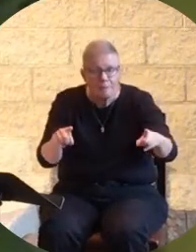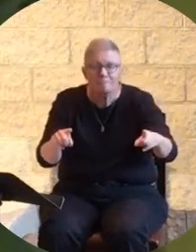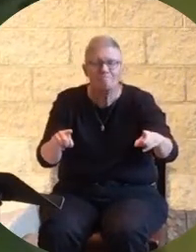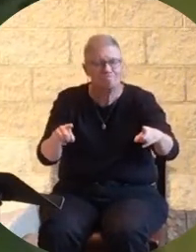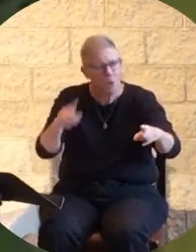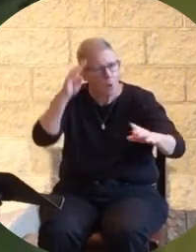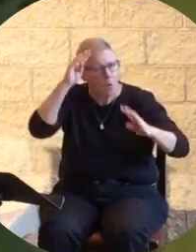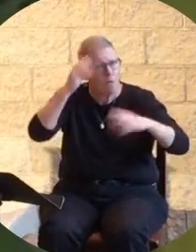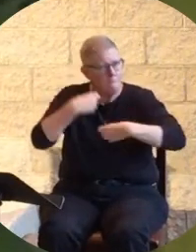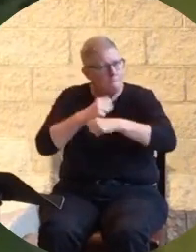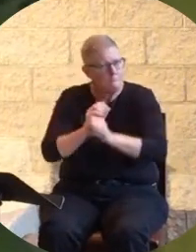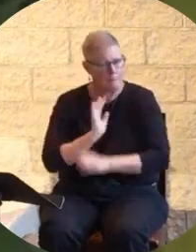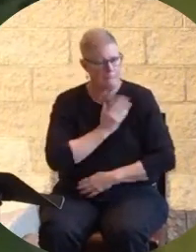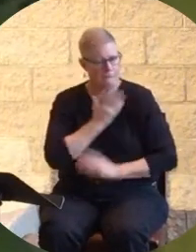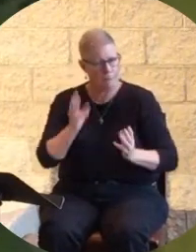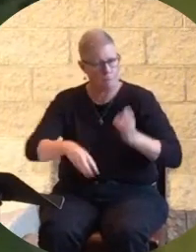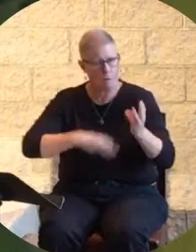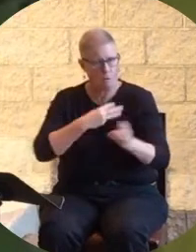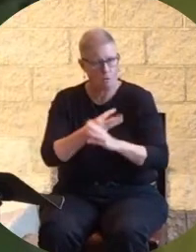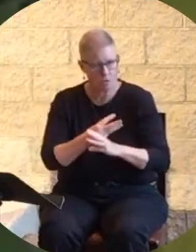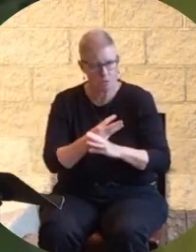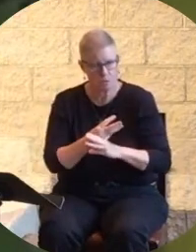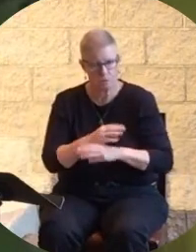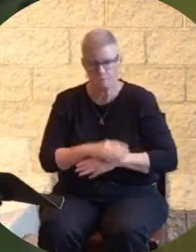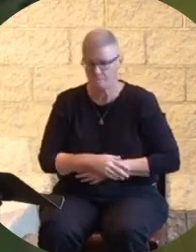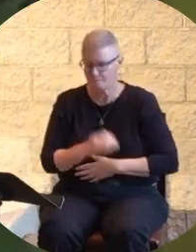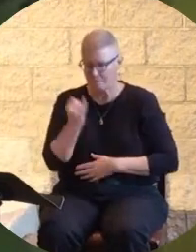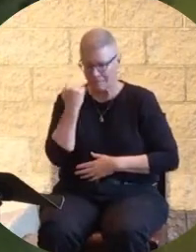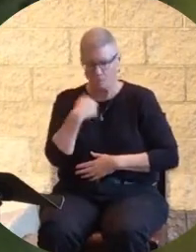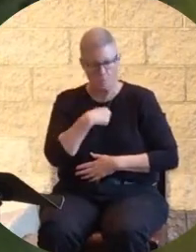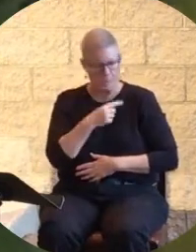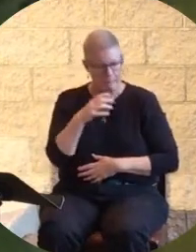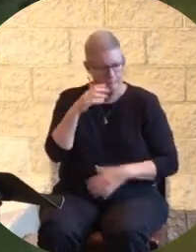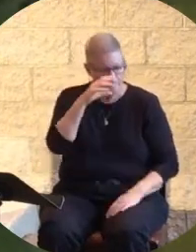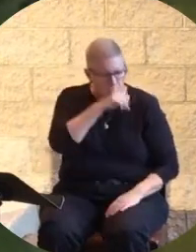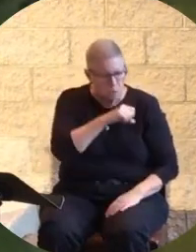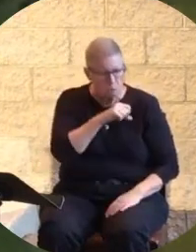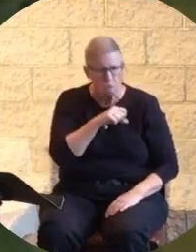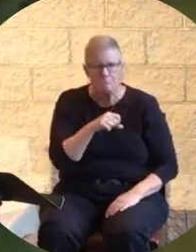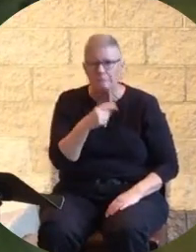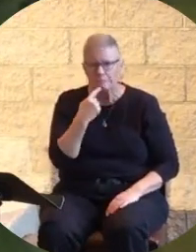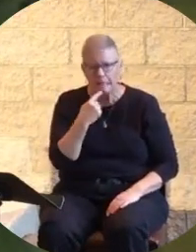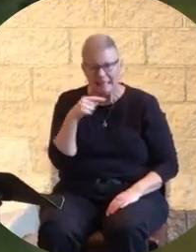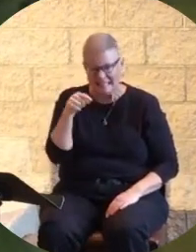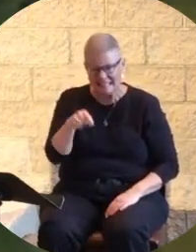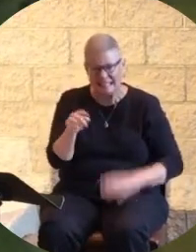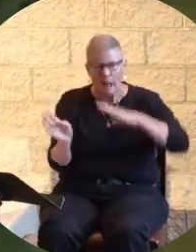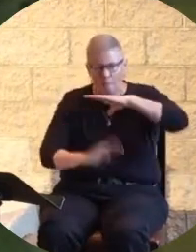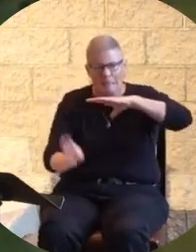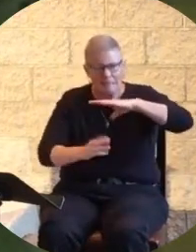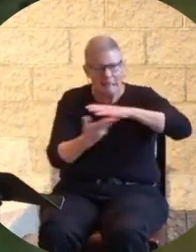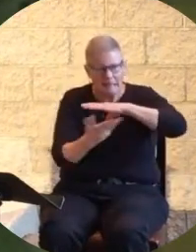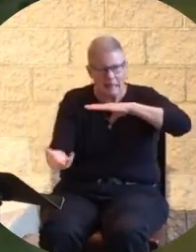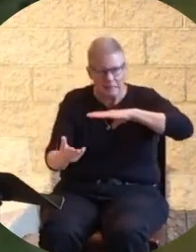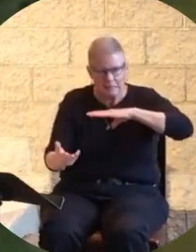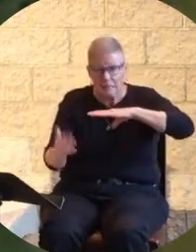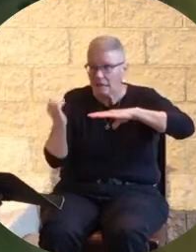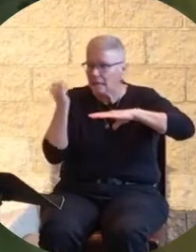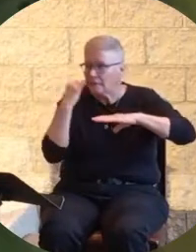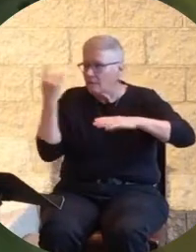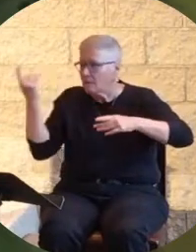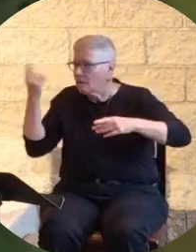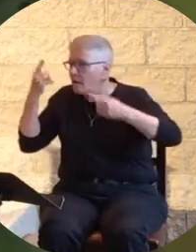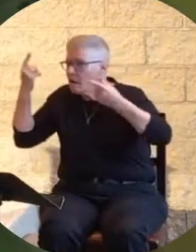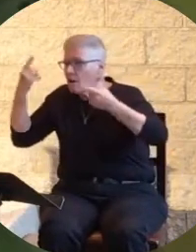that we give base assumptions as, the things that we say, these are the basics. And when we agree on those basics,